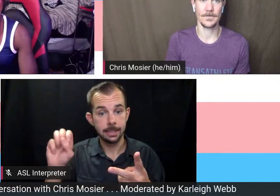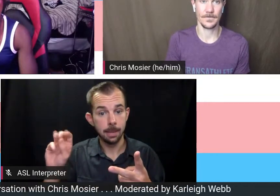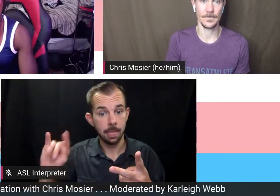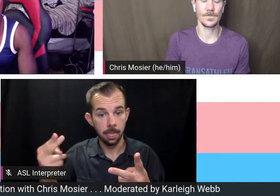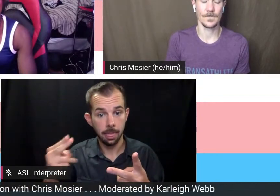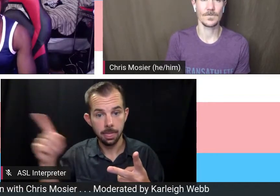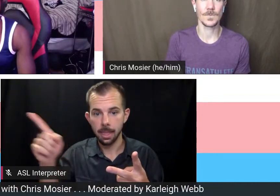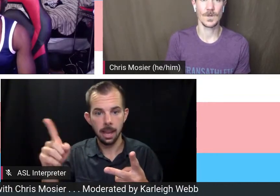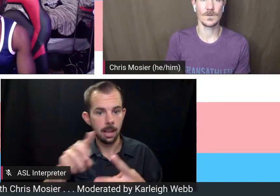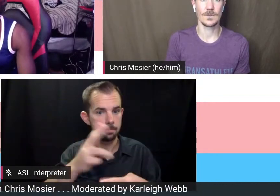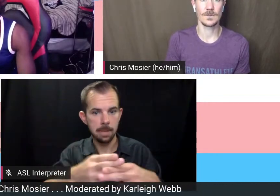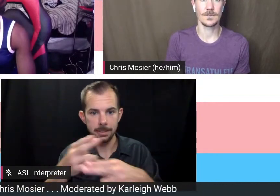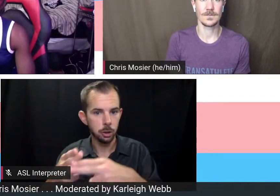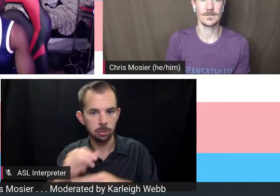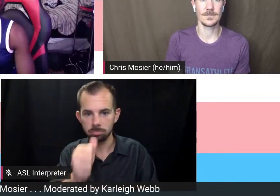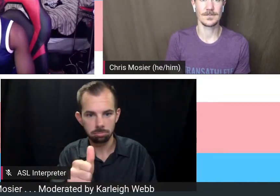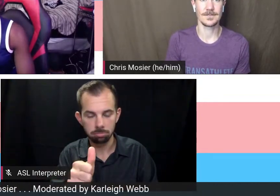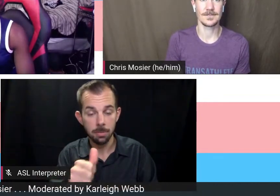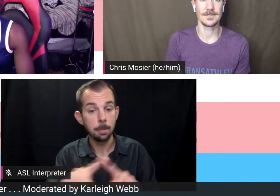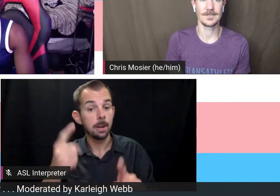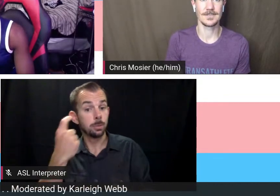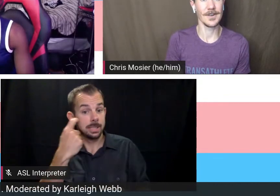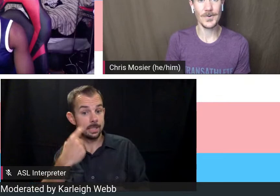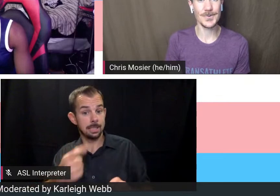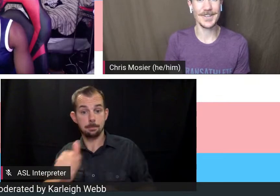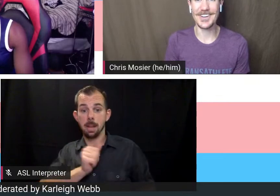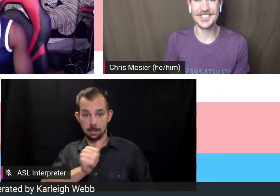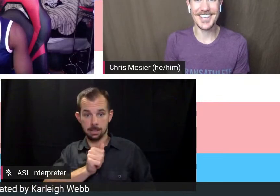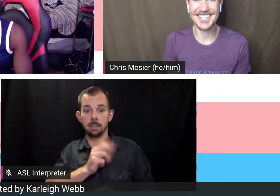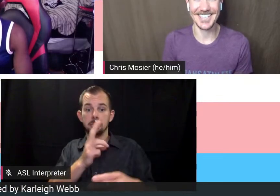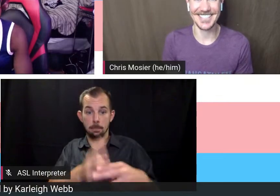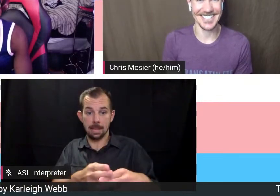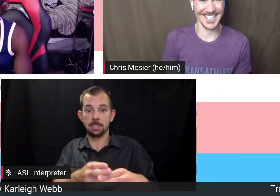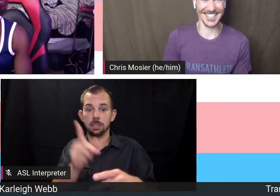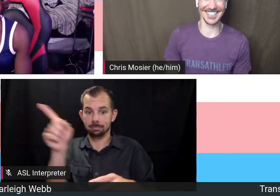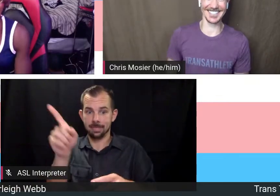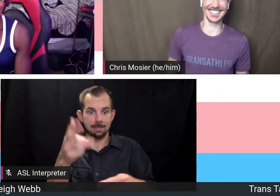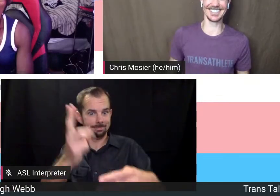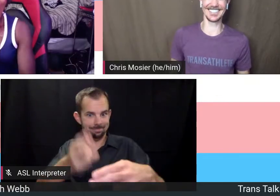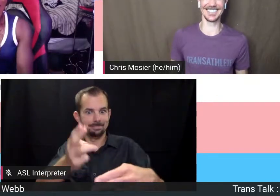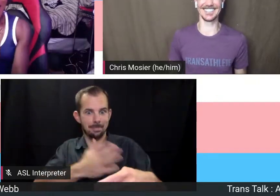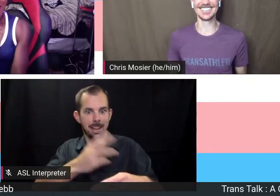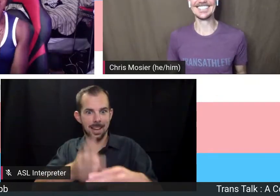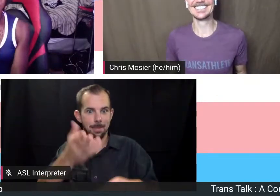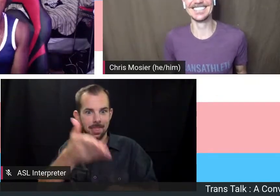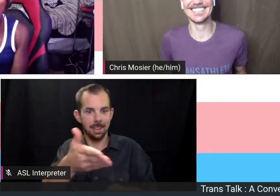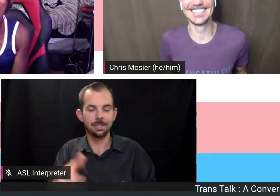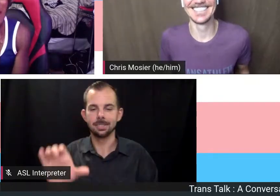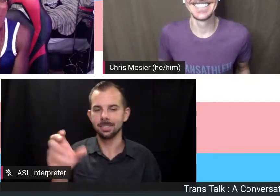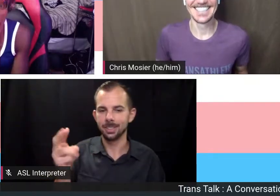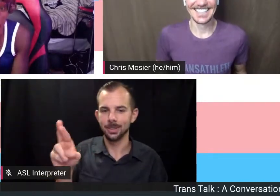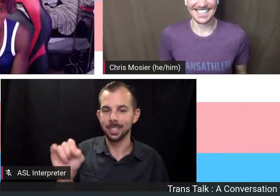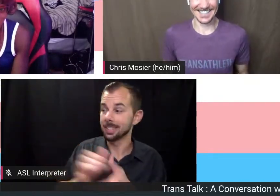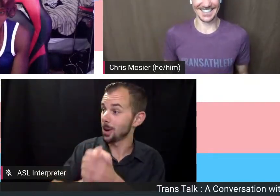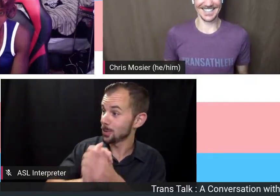most recently I found out I got mentioned in one of those things. Oh, congratulations. It's an